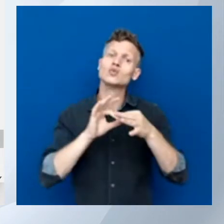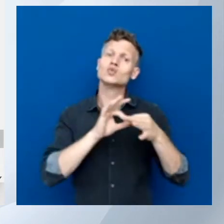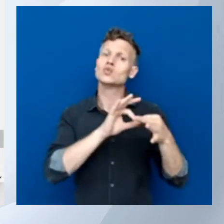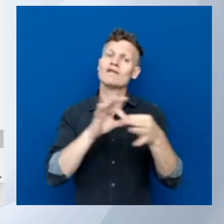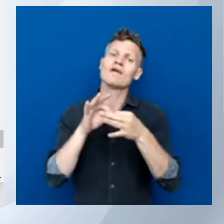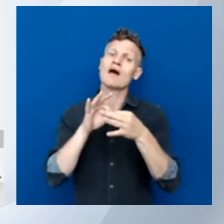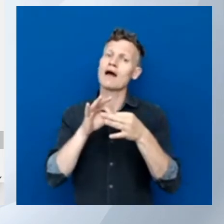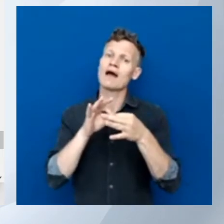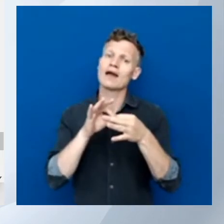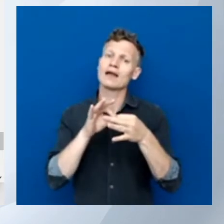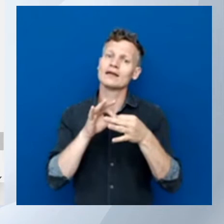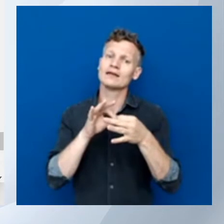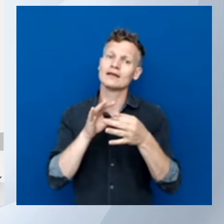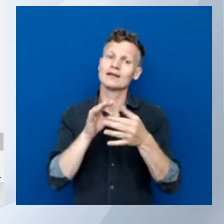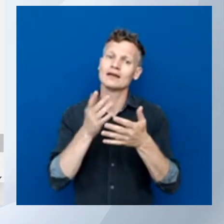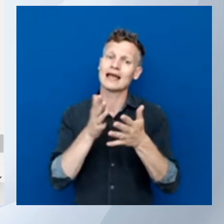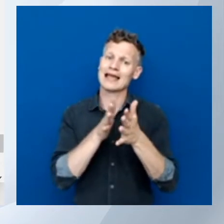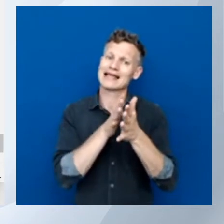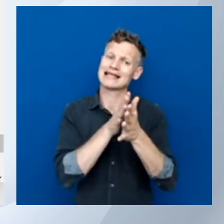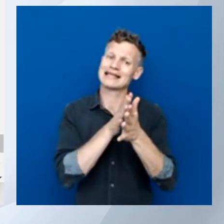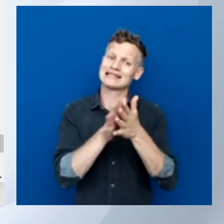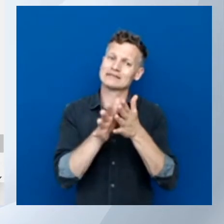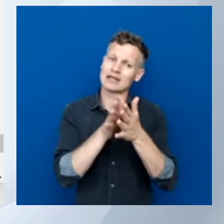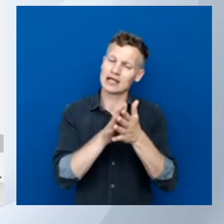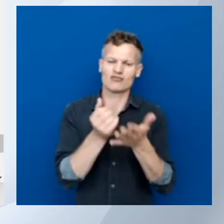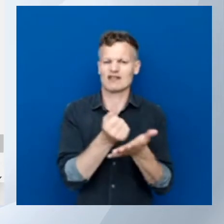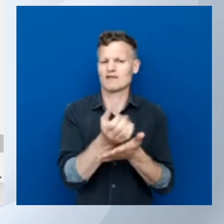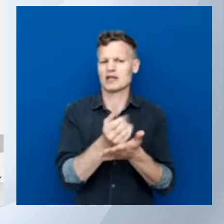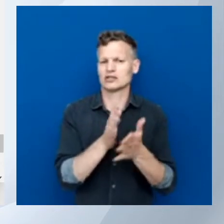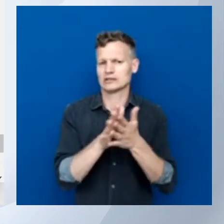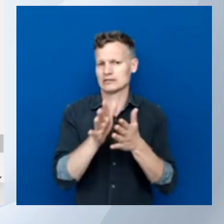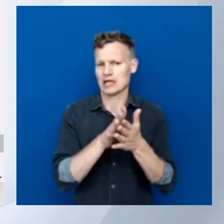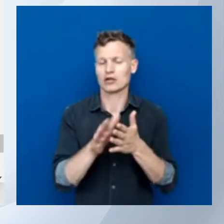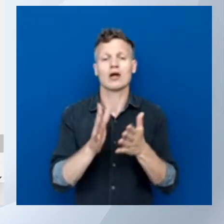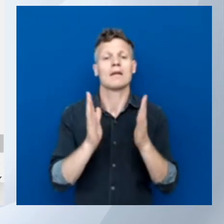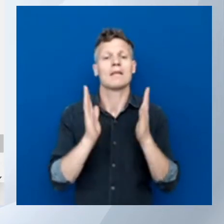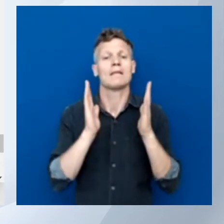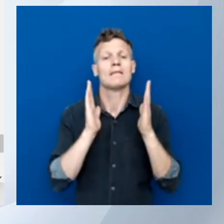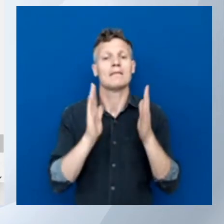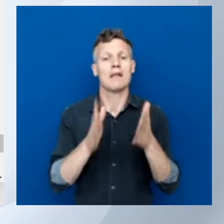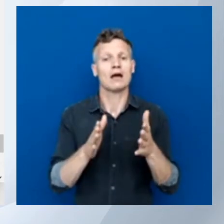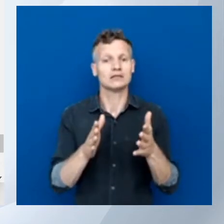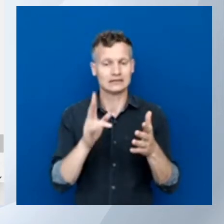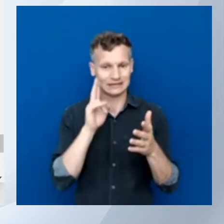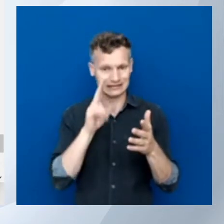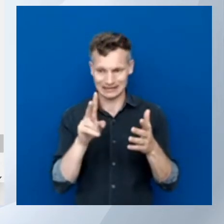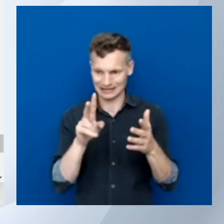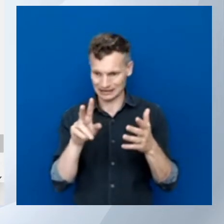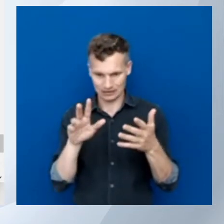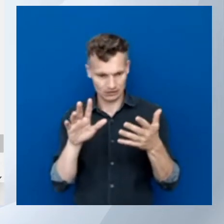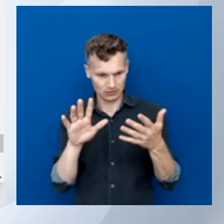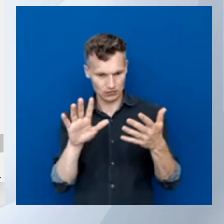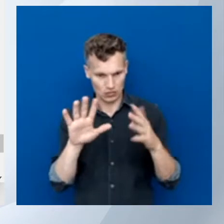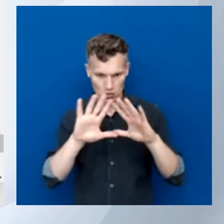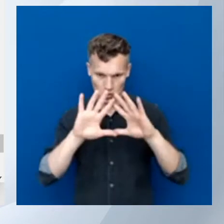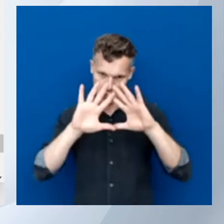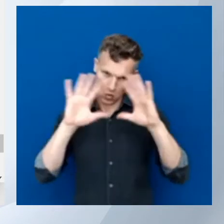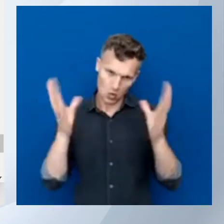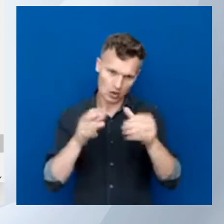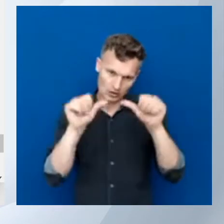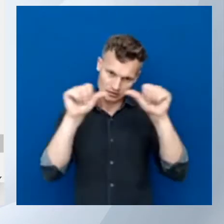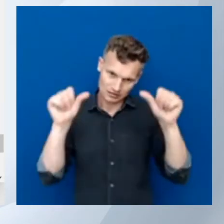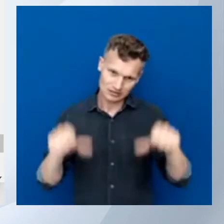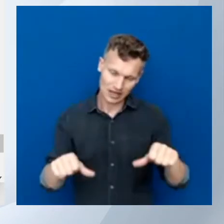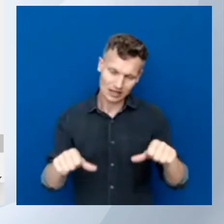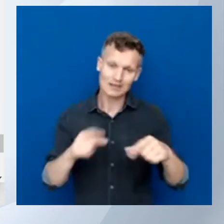initialized by passing the model, the dataset, and the CUDA device, and the target BERT